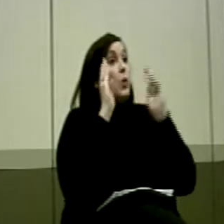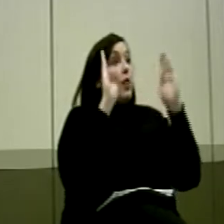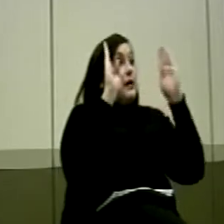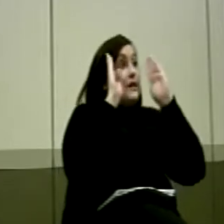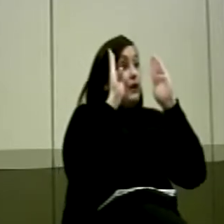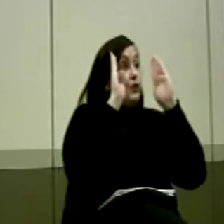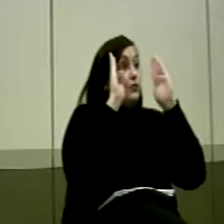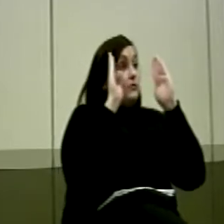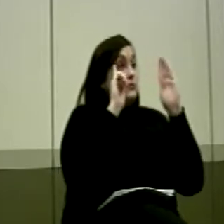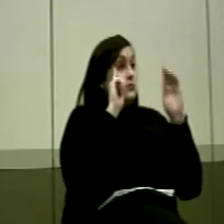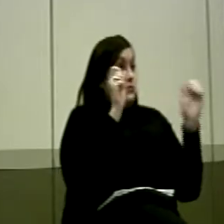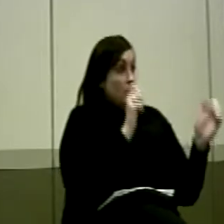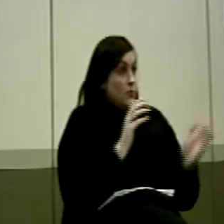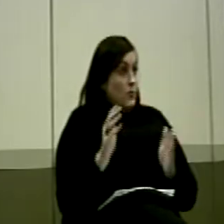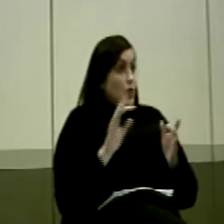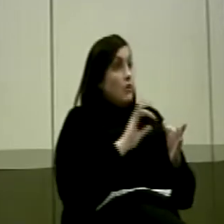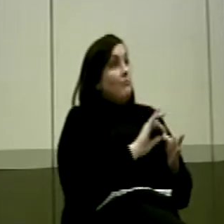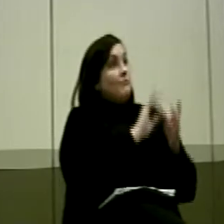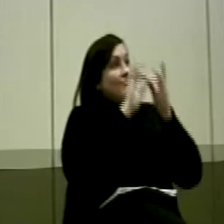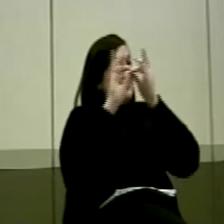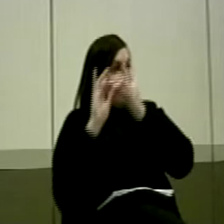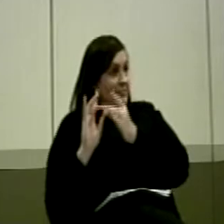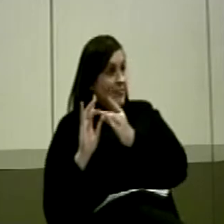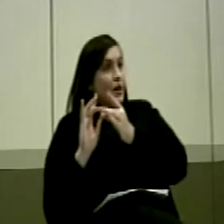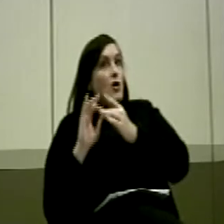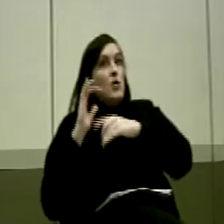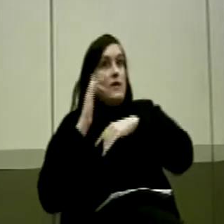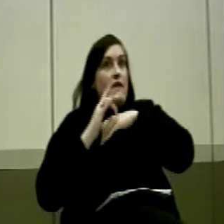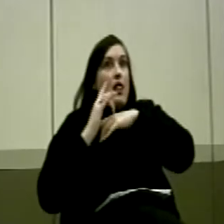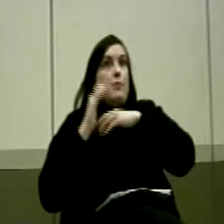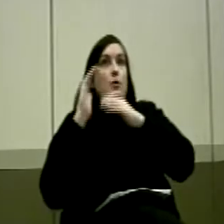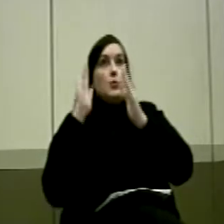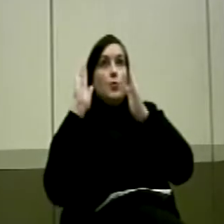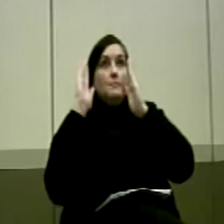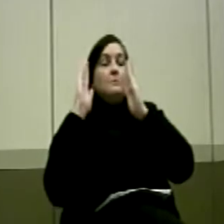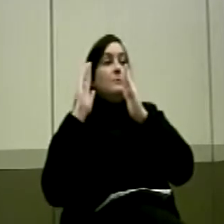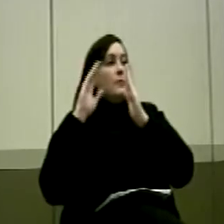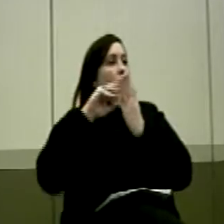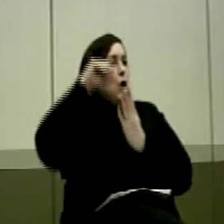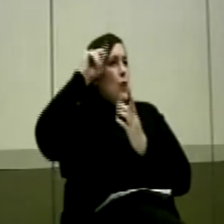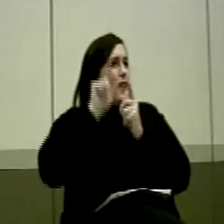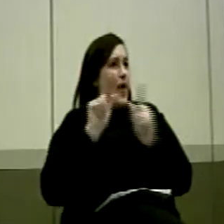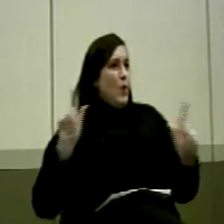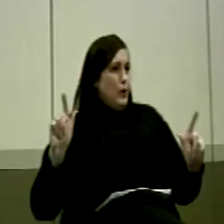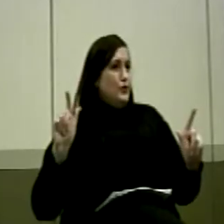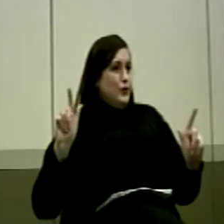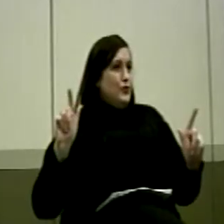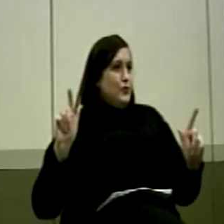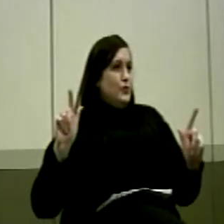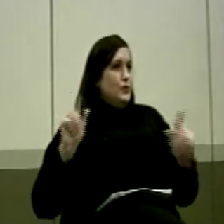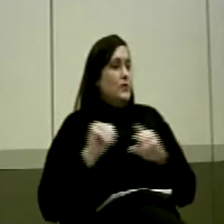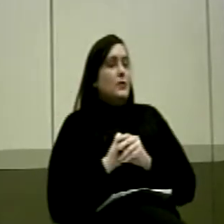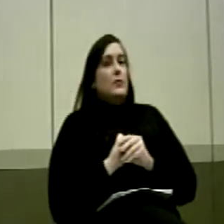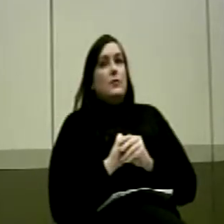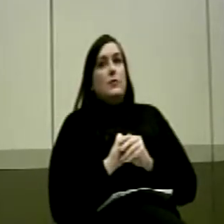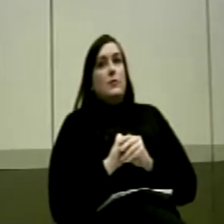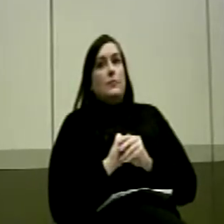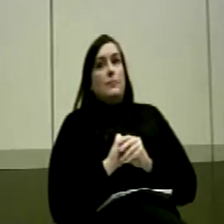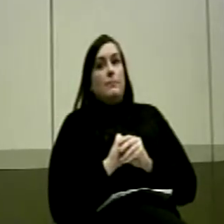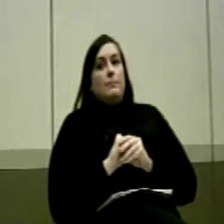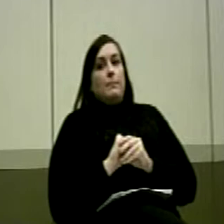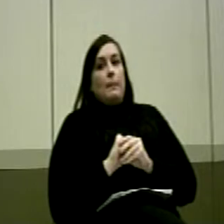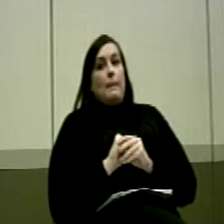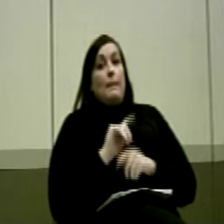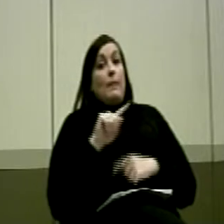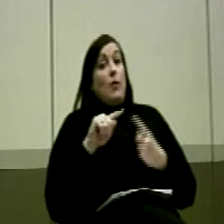like the language. Okay, so something to remember there too. You're talking about, if you think of executive functioning using language